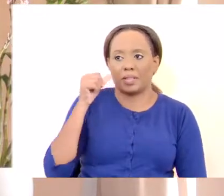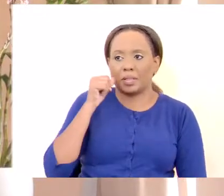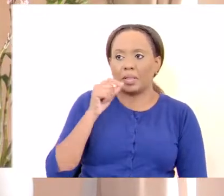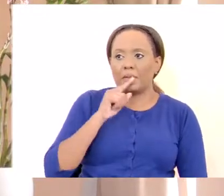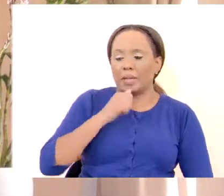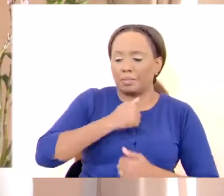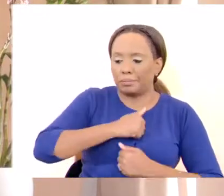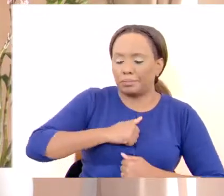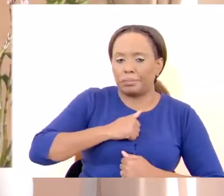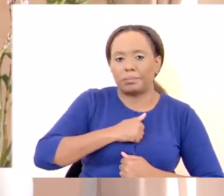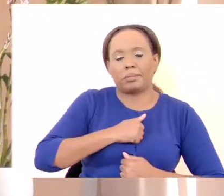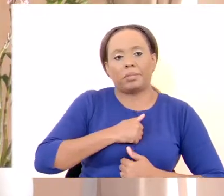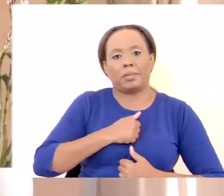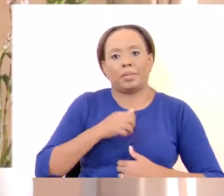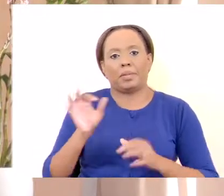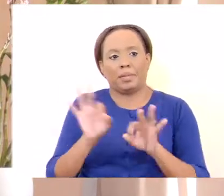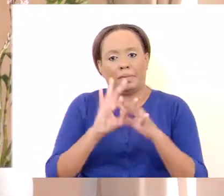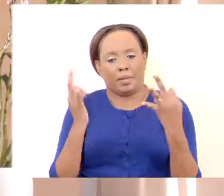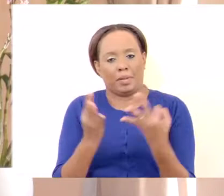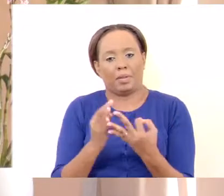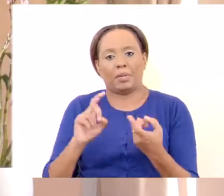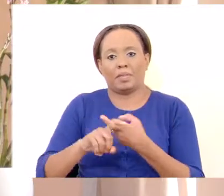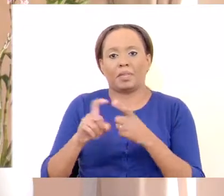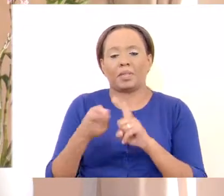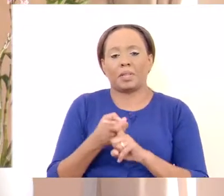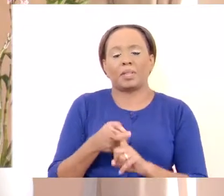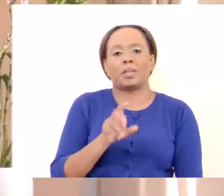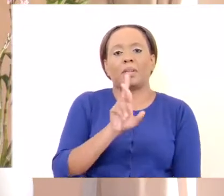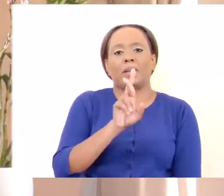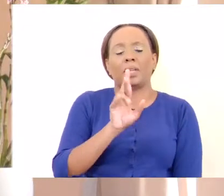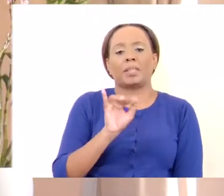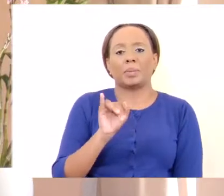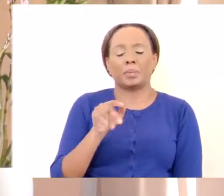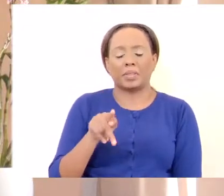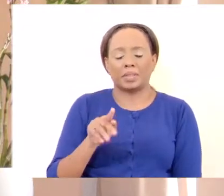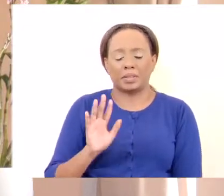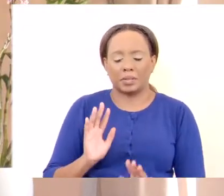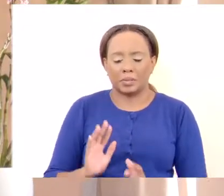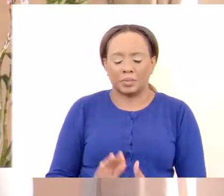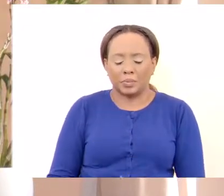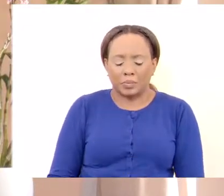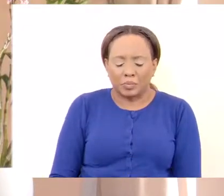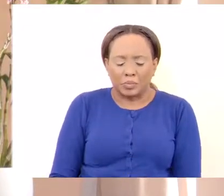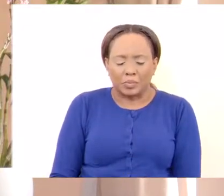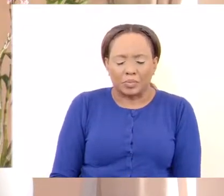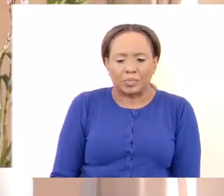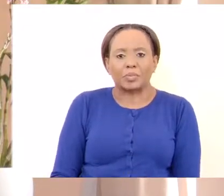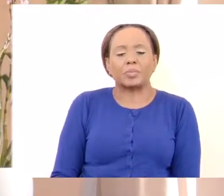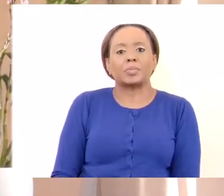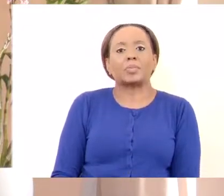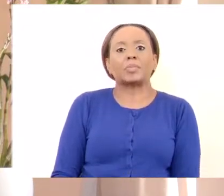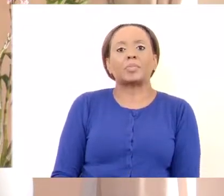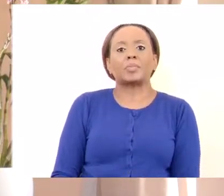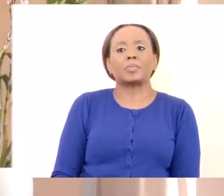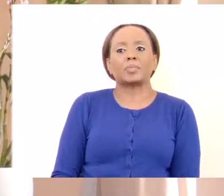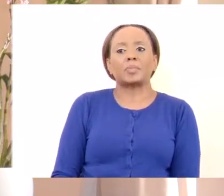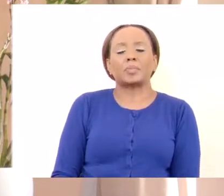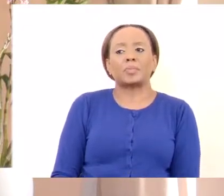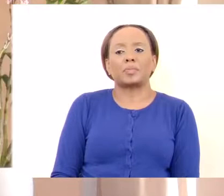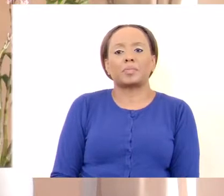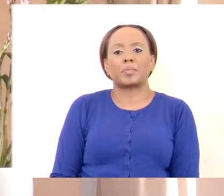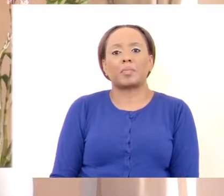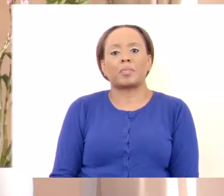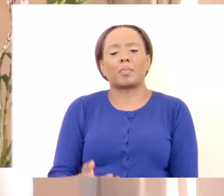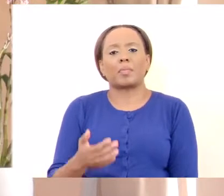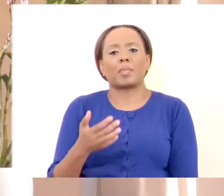relatives and friends. May they rest in peace. Having shared these painful